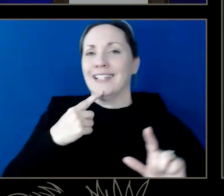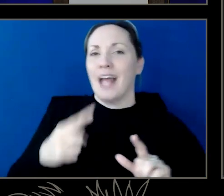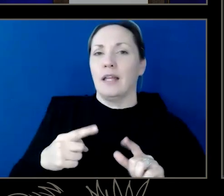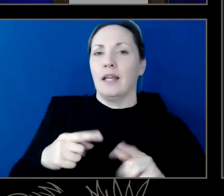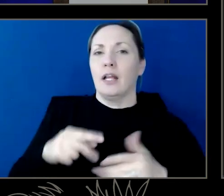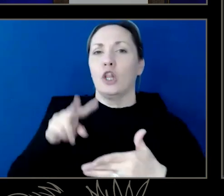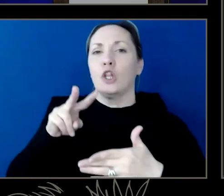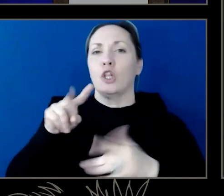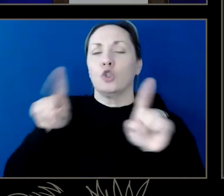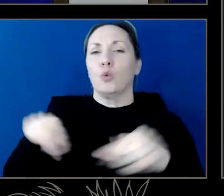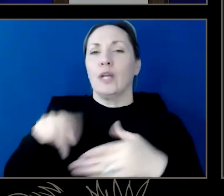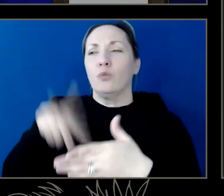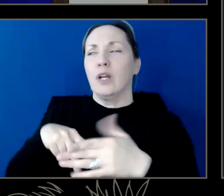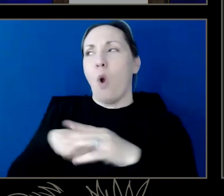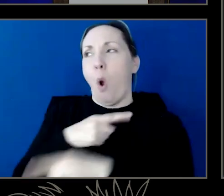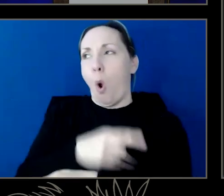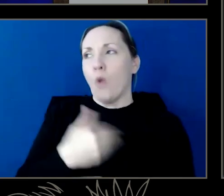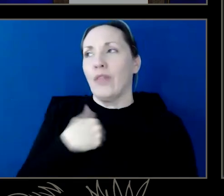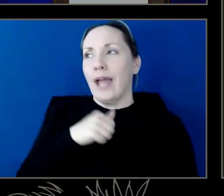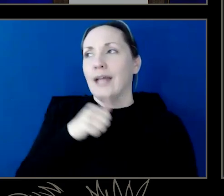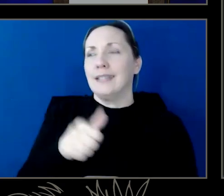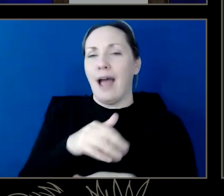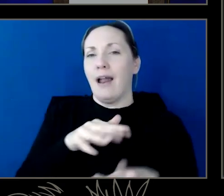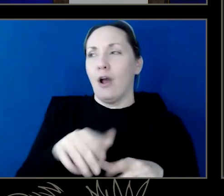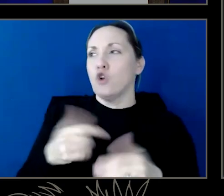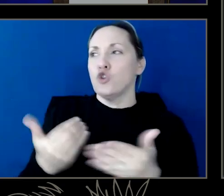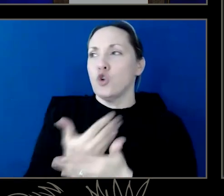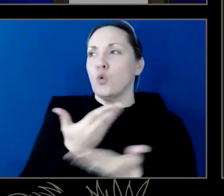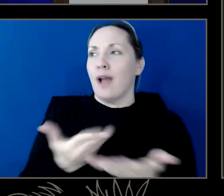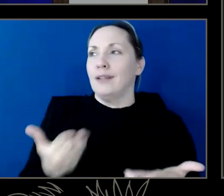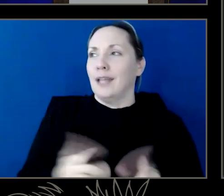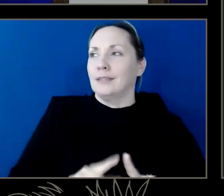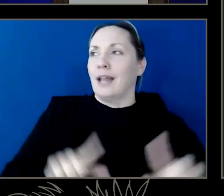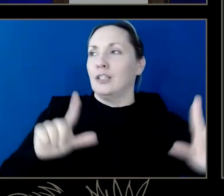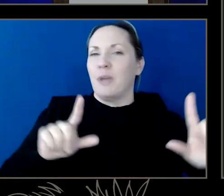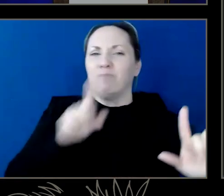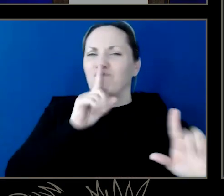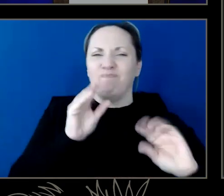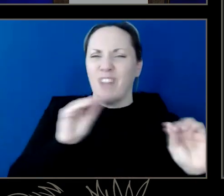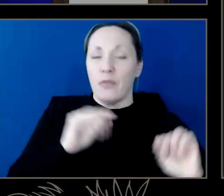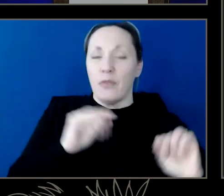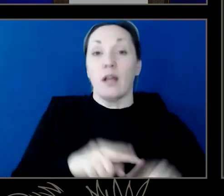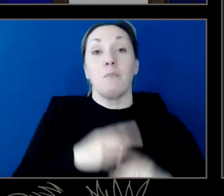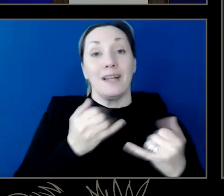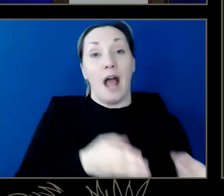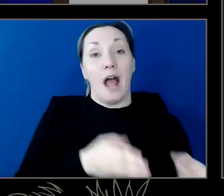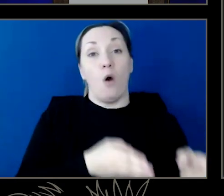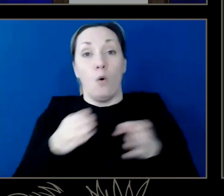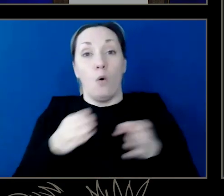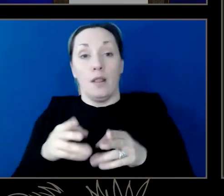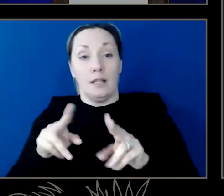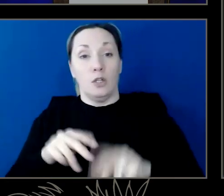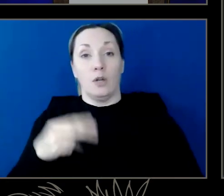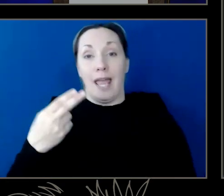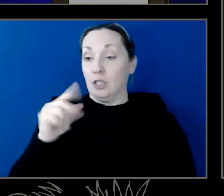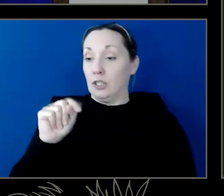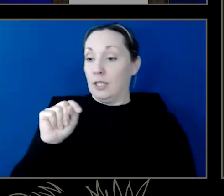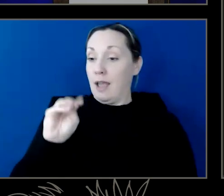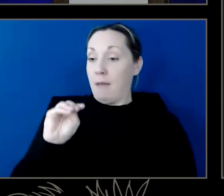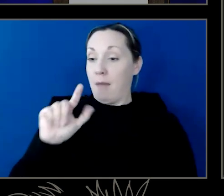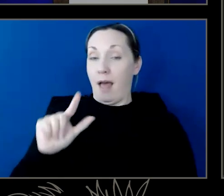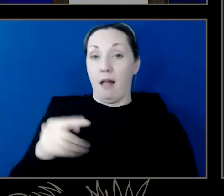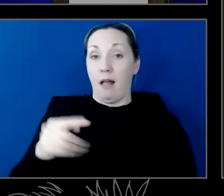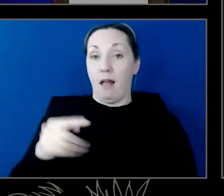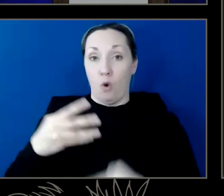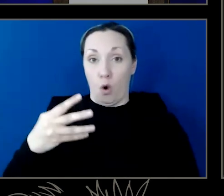been opened, or this thing has been toggled, or there's new content that's being displayed on the page. But now let's look at our HTML accordion